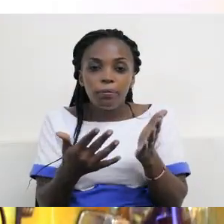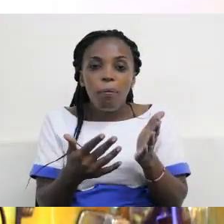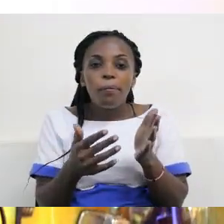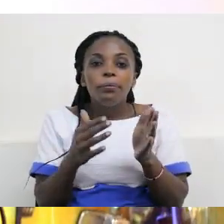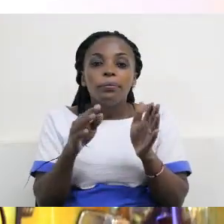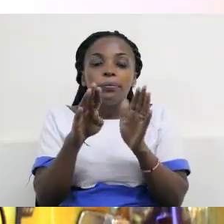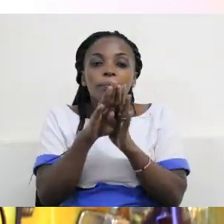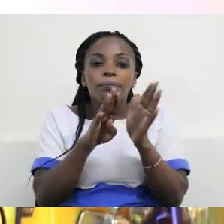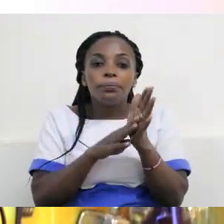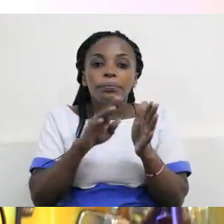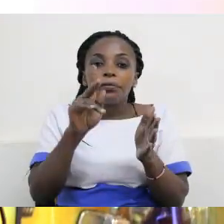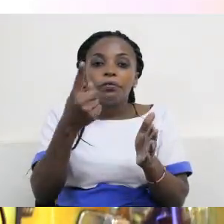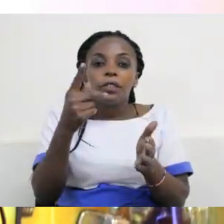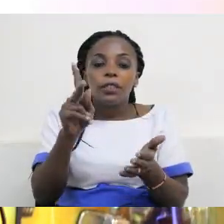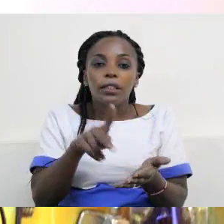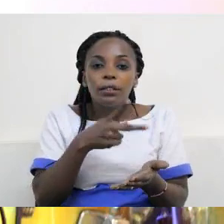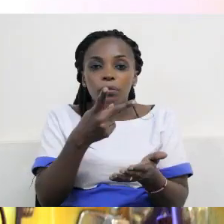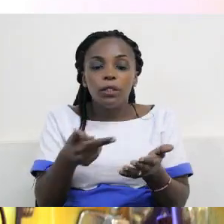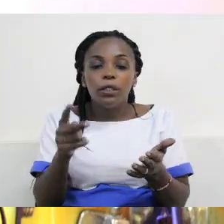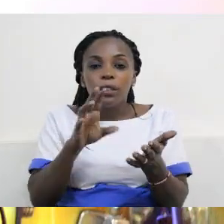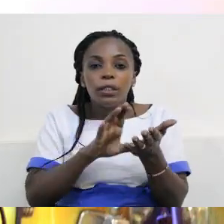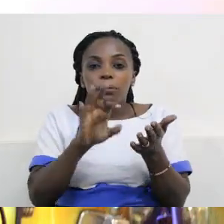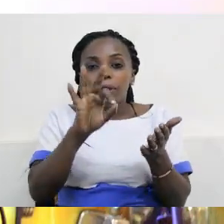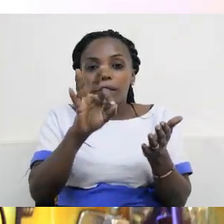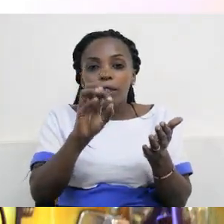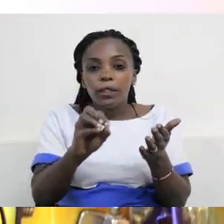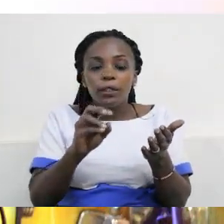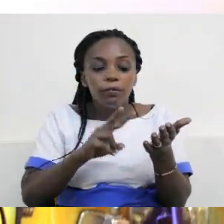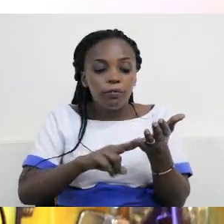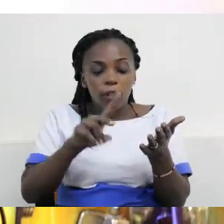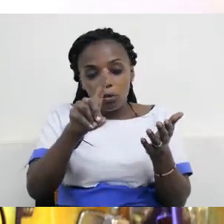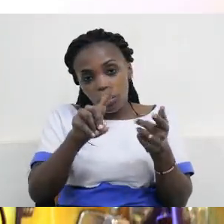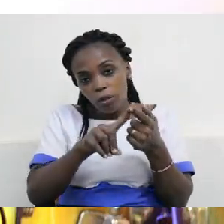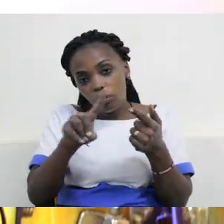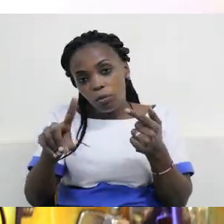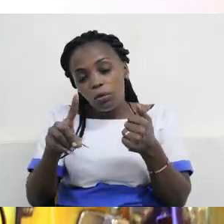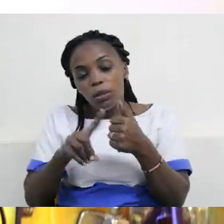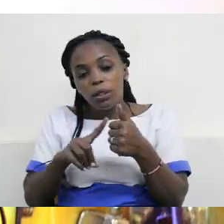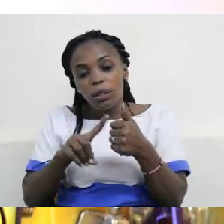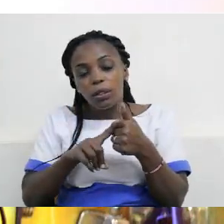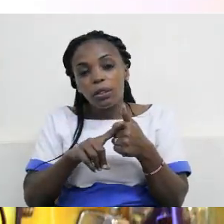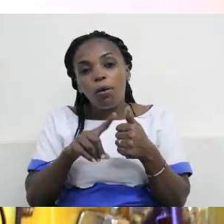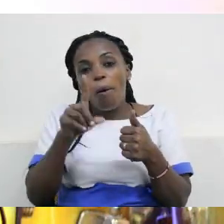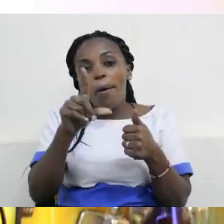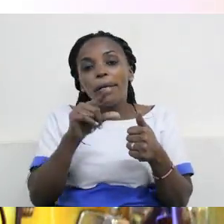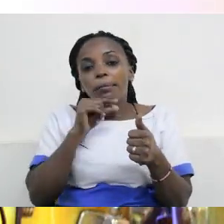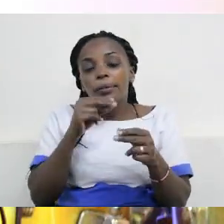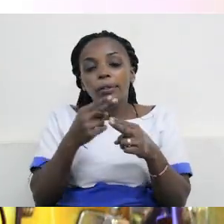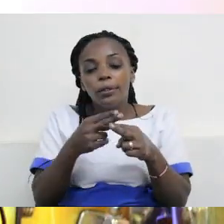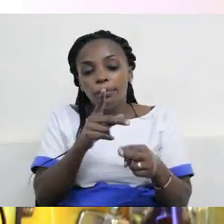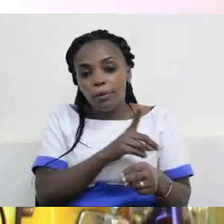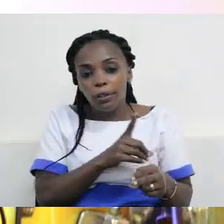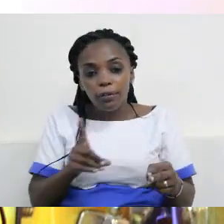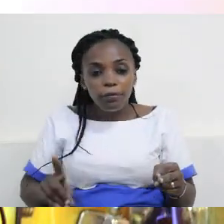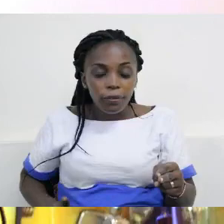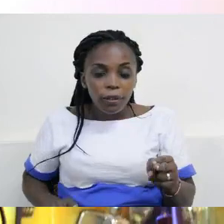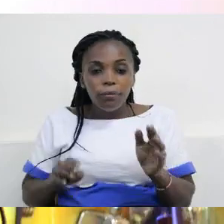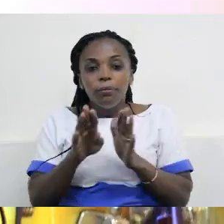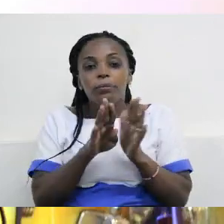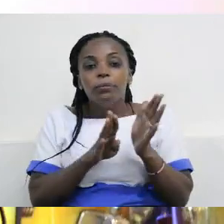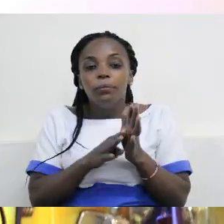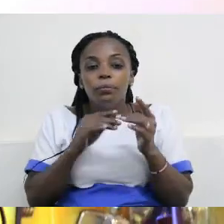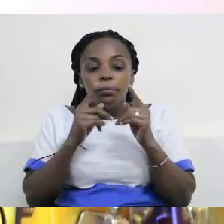the book of 1 Samuel chapter 30, verse 1 to 6, we find a man called David. This is what the scriptures